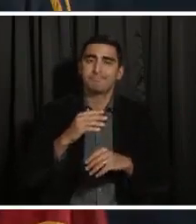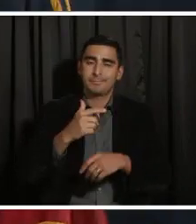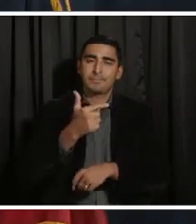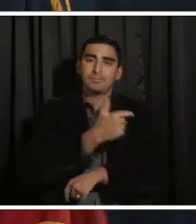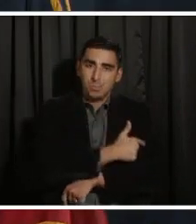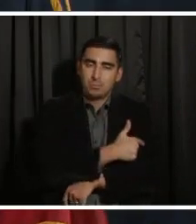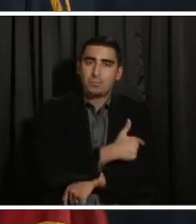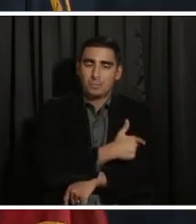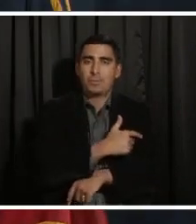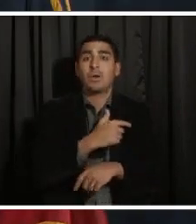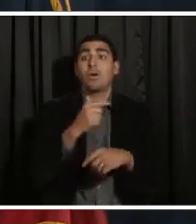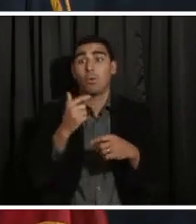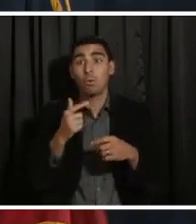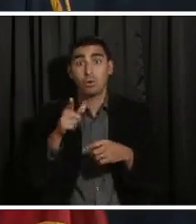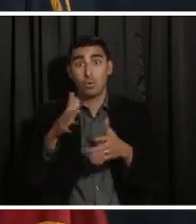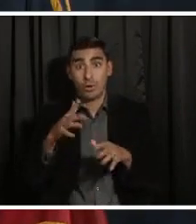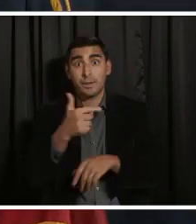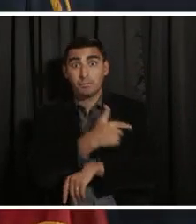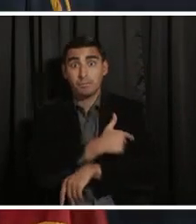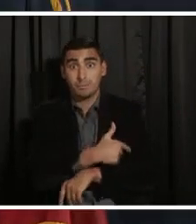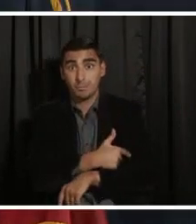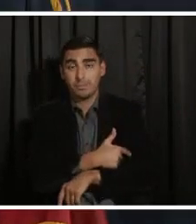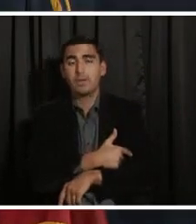if you've had 2 vaccines already.